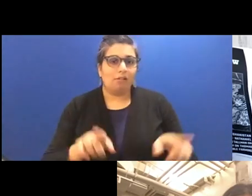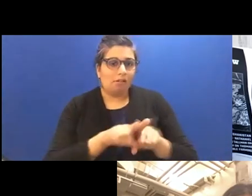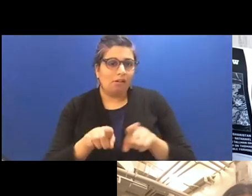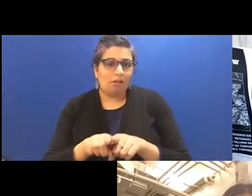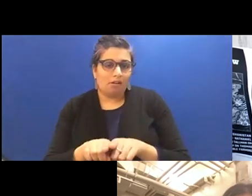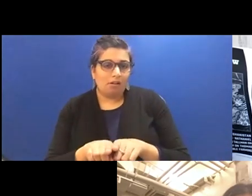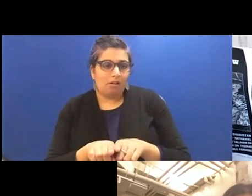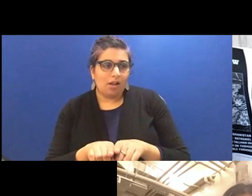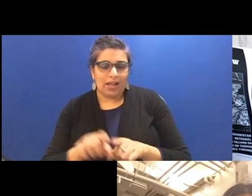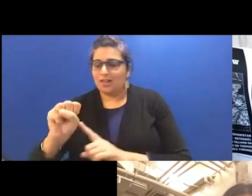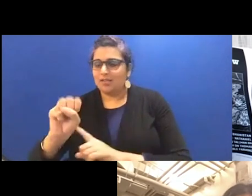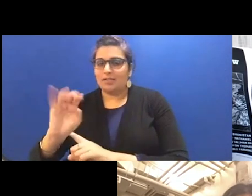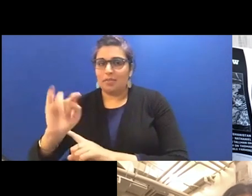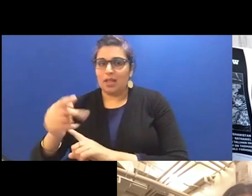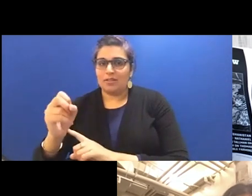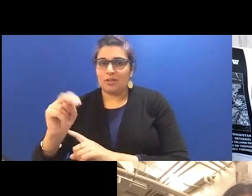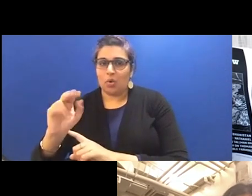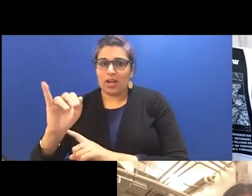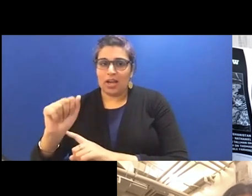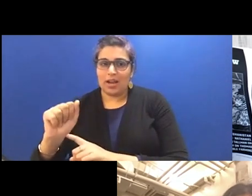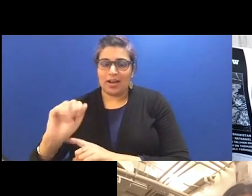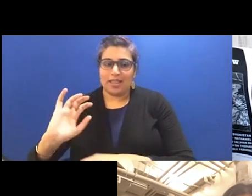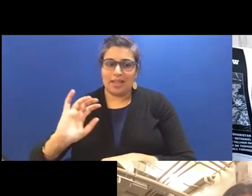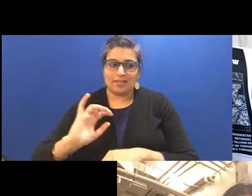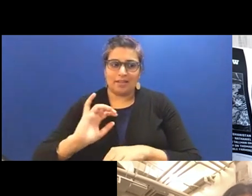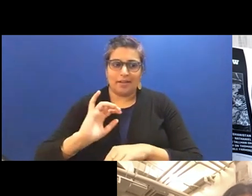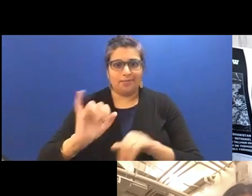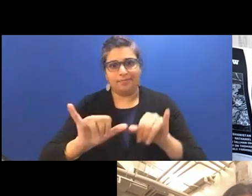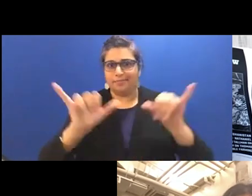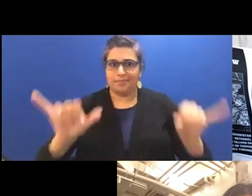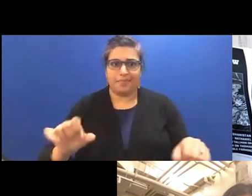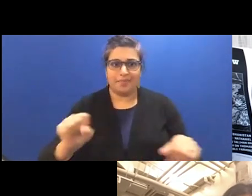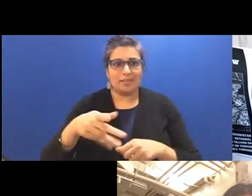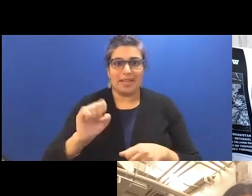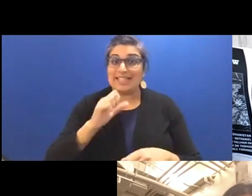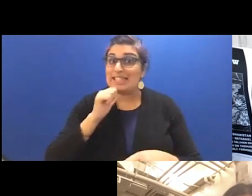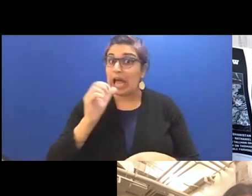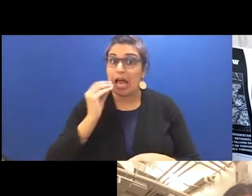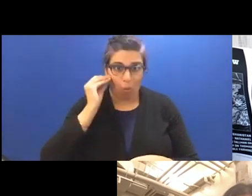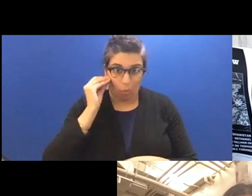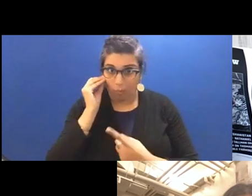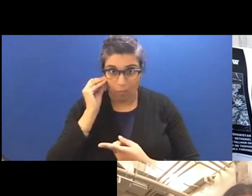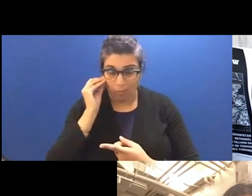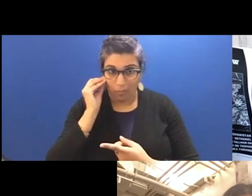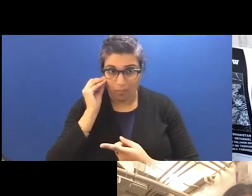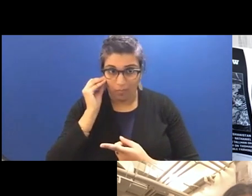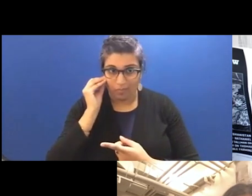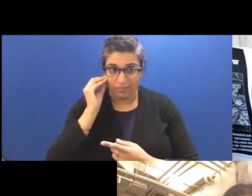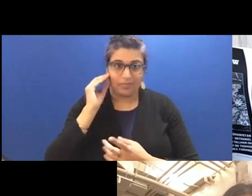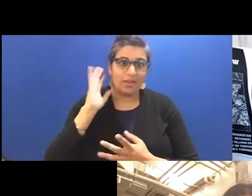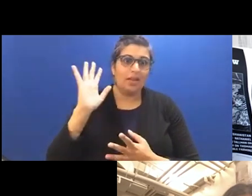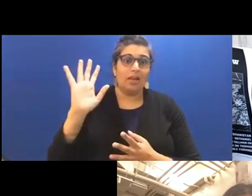frame of the Smithsonian, I think of the Smithsonian as an institutional space that is definitively not a home, or that is a flagship